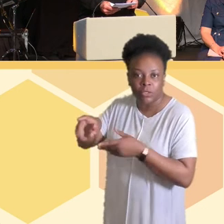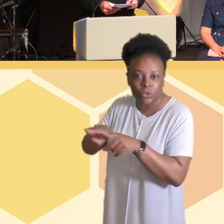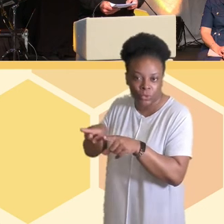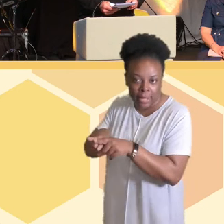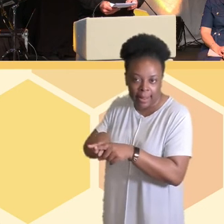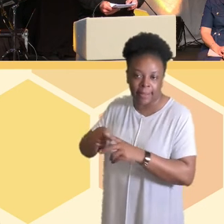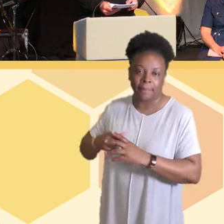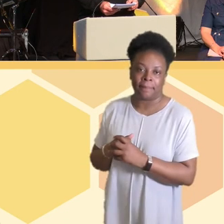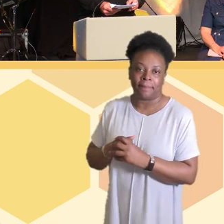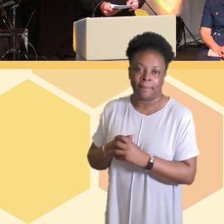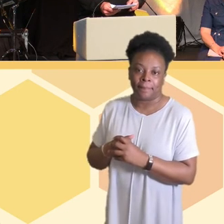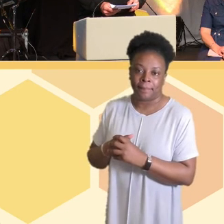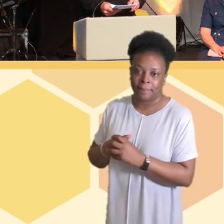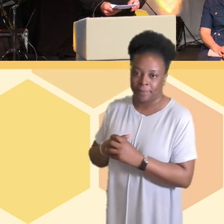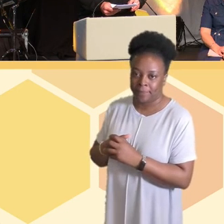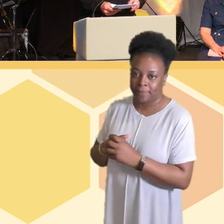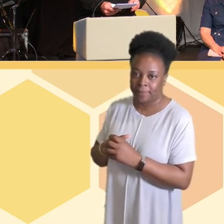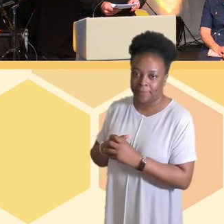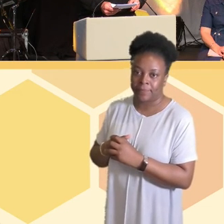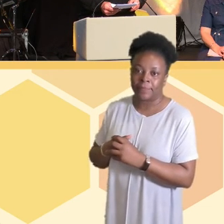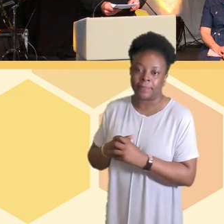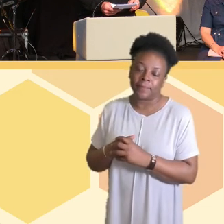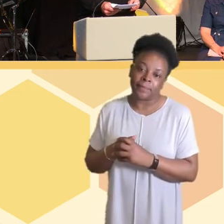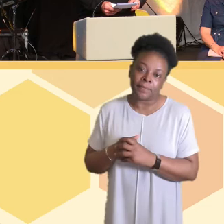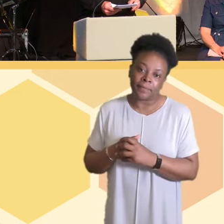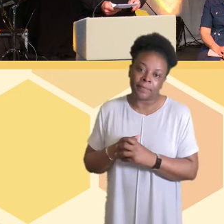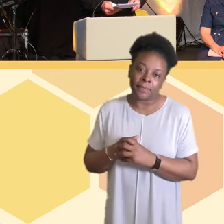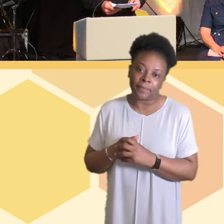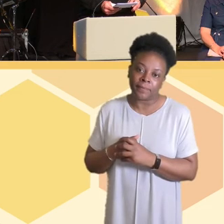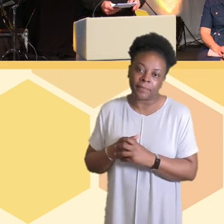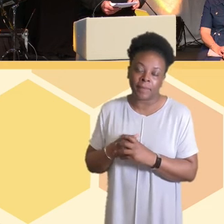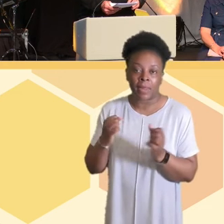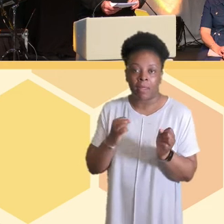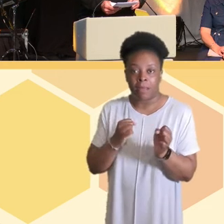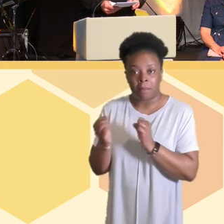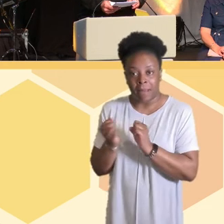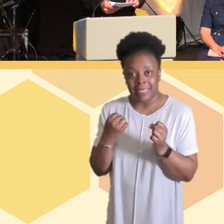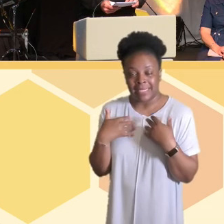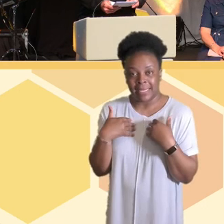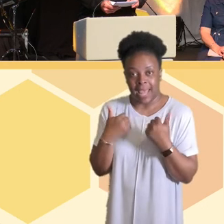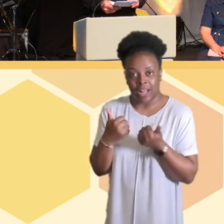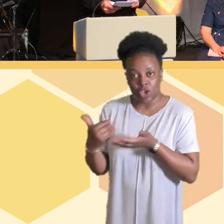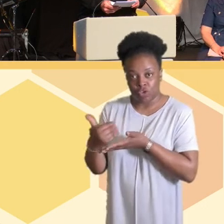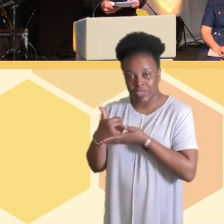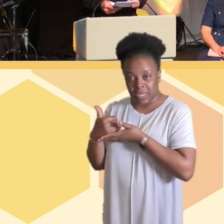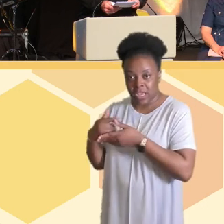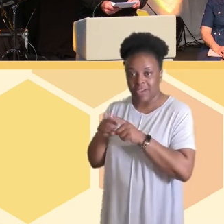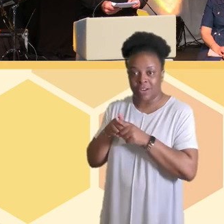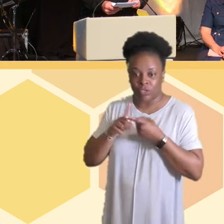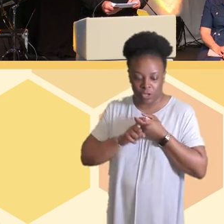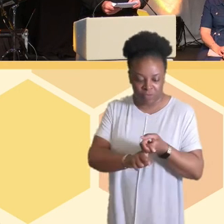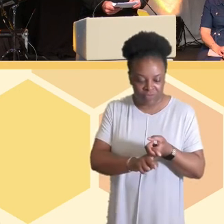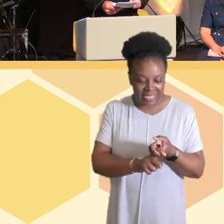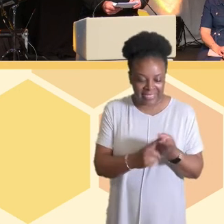£550,000 provided by the Baptist Union Corporation. The Baptist House Reserve and Fixed Asset